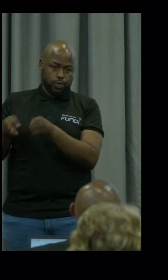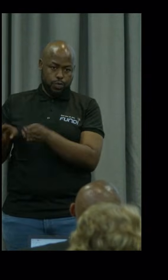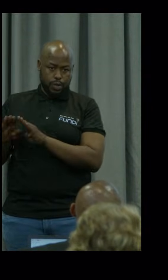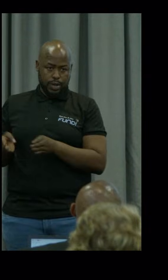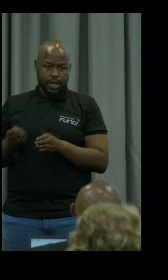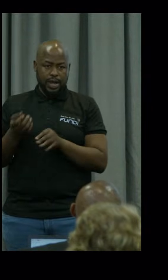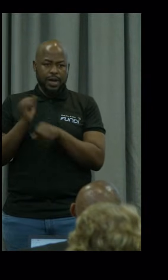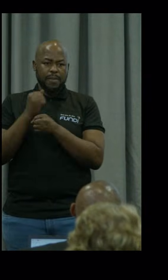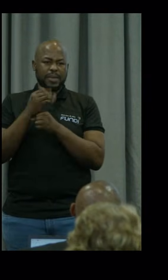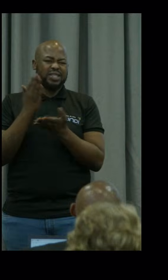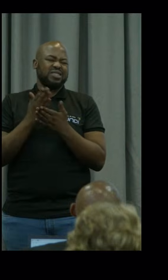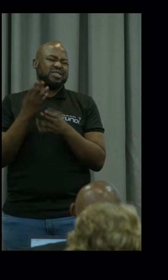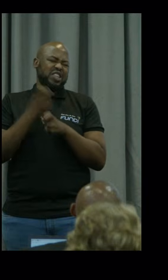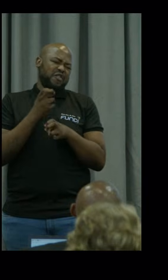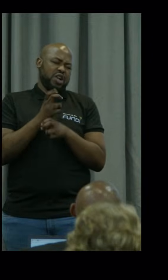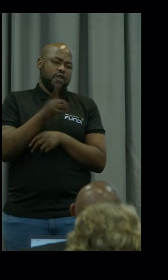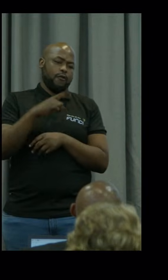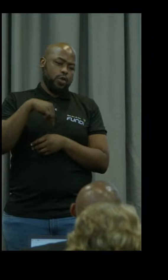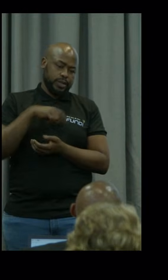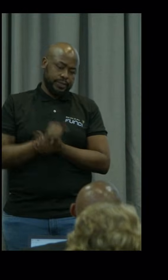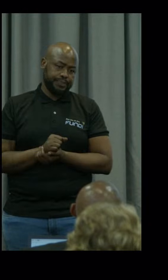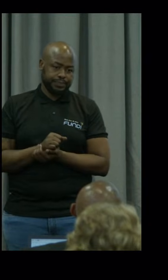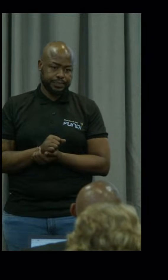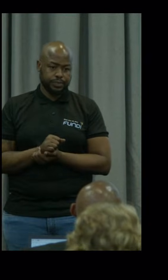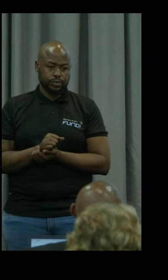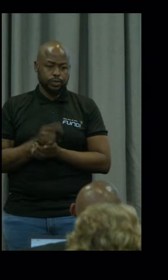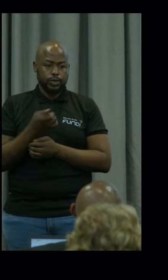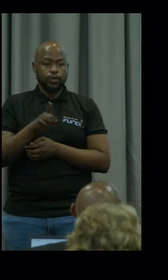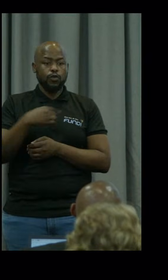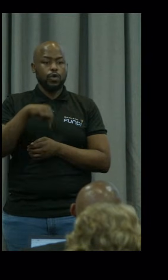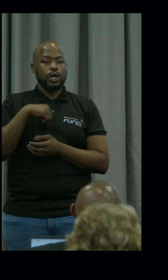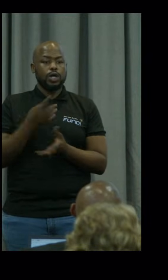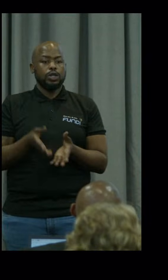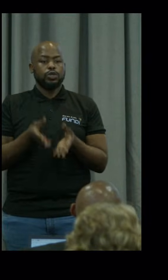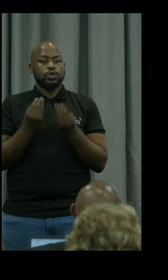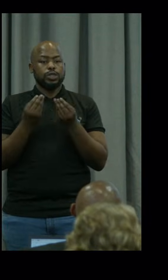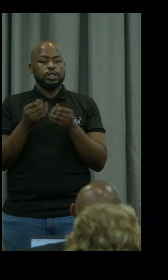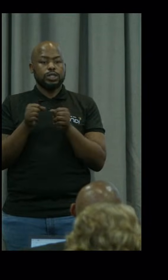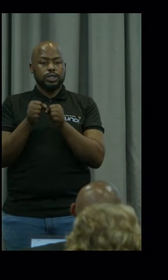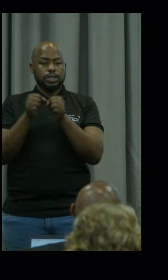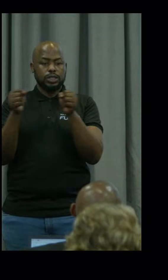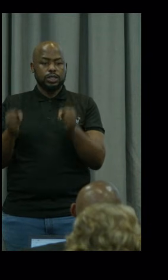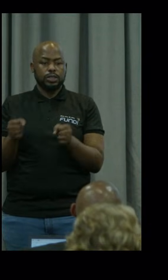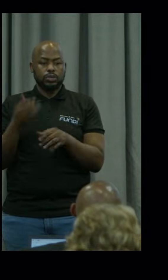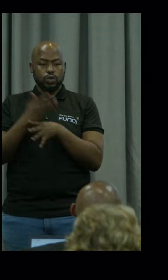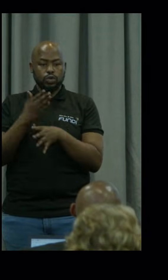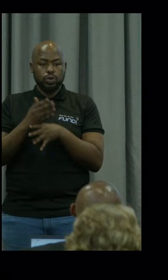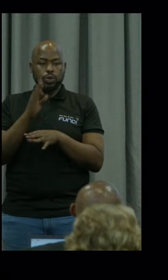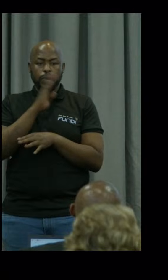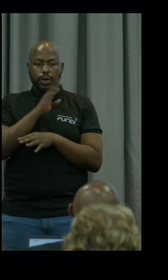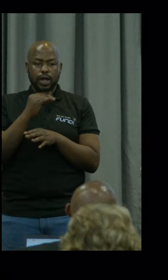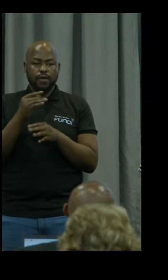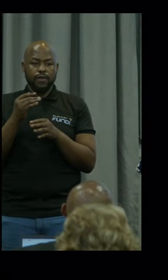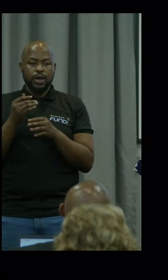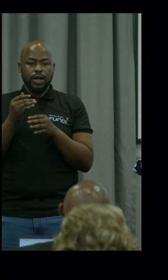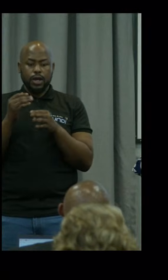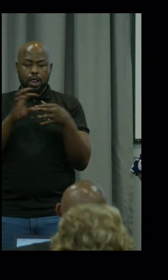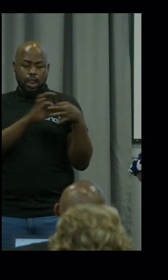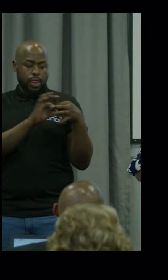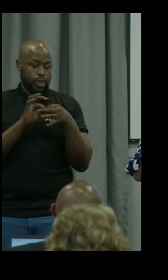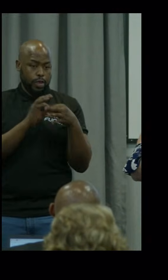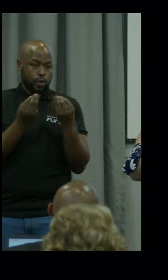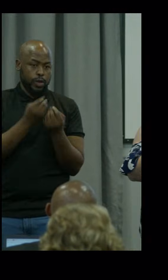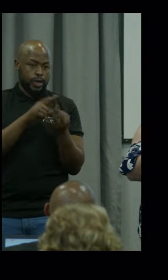makes it very, very difficult for us to get the model to work if we don't have collaboration between these